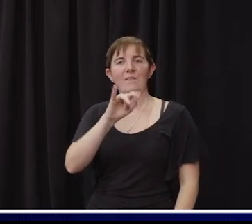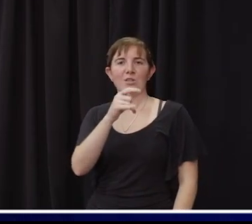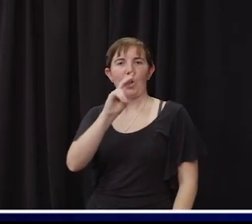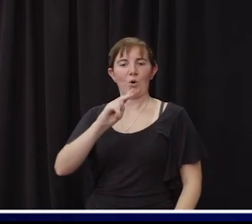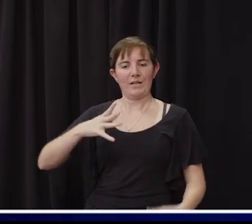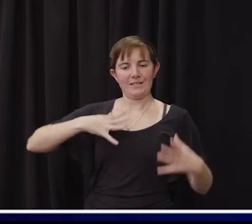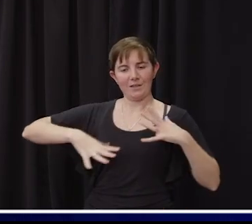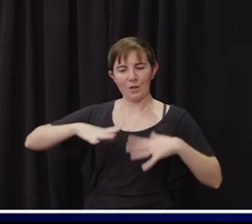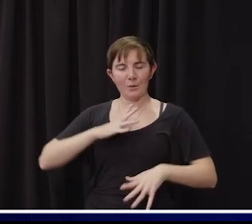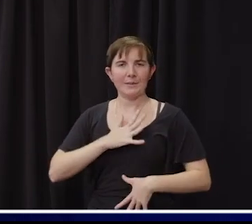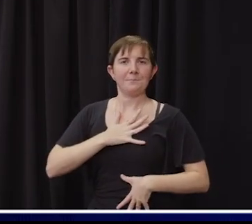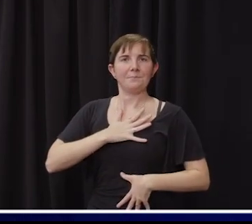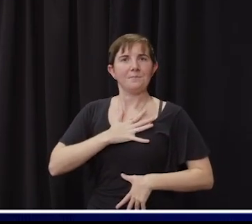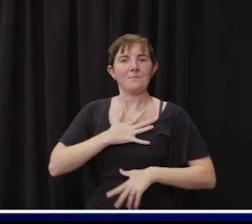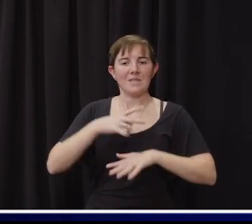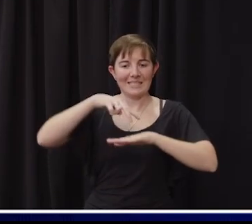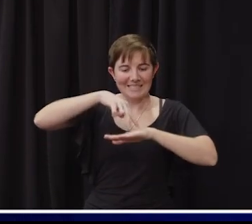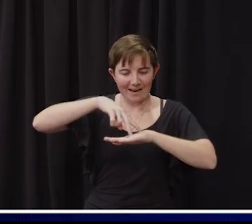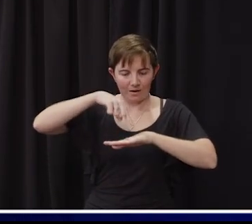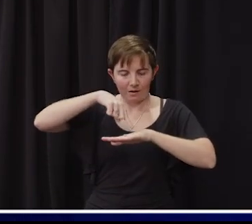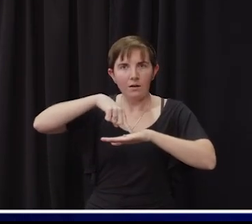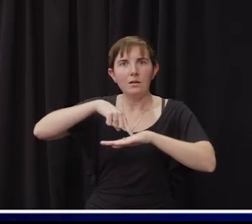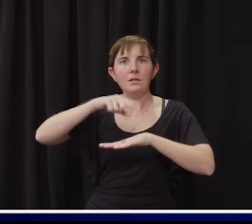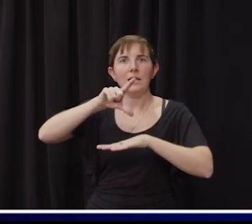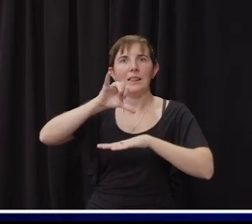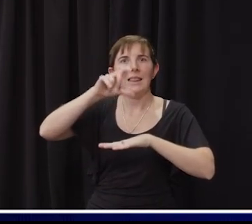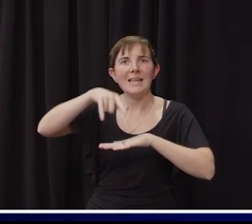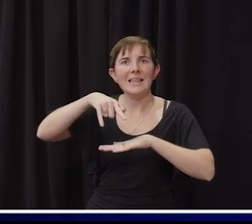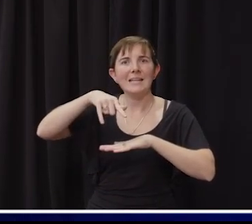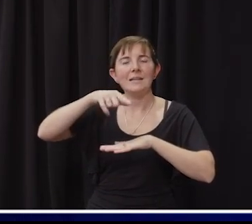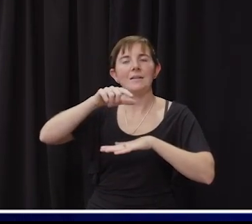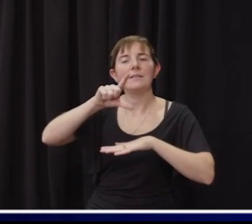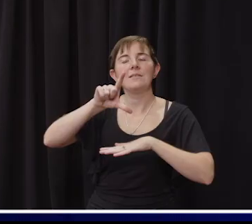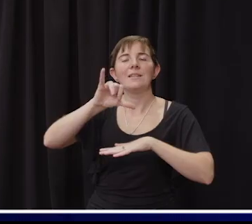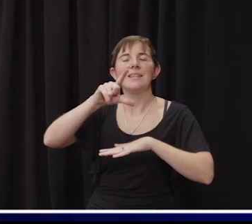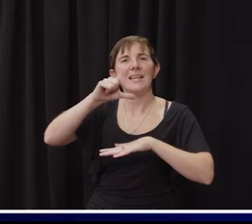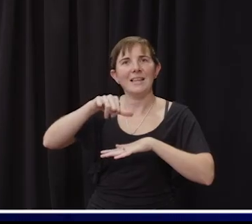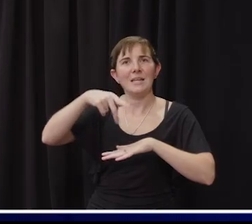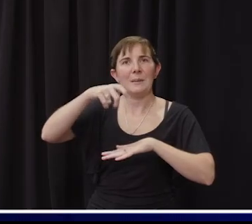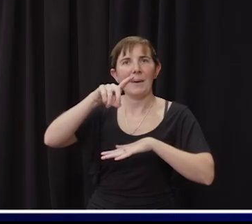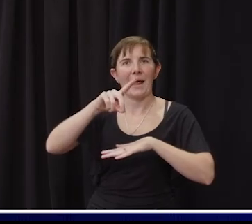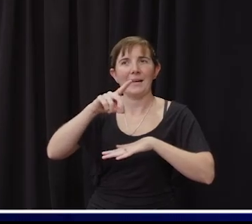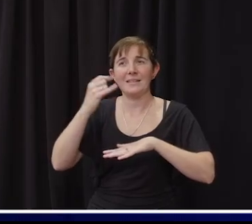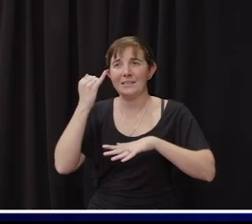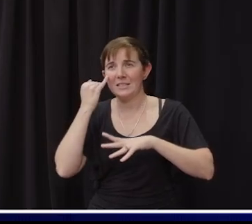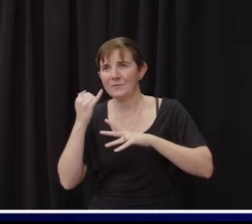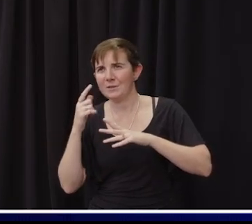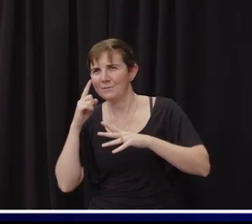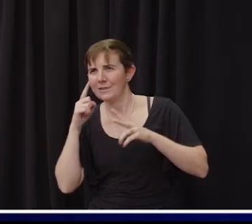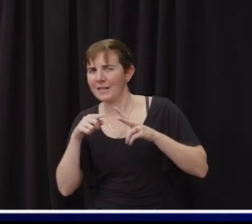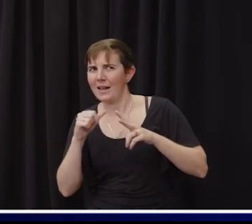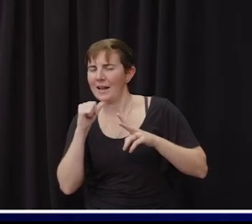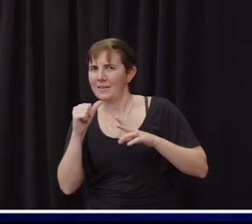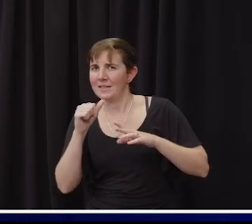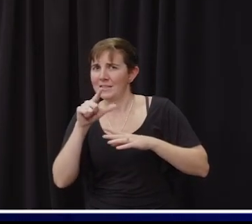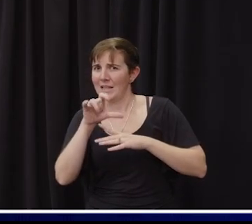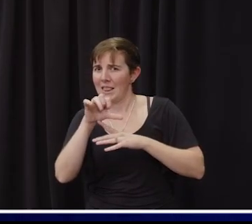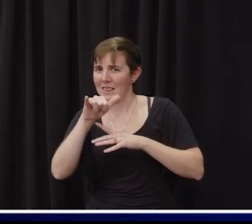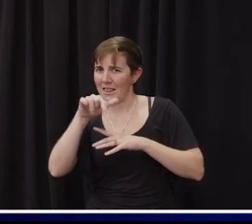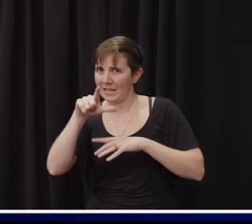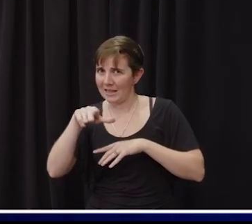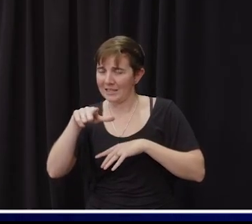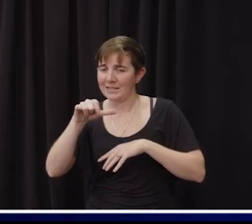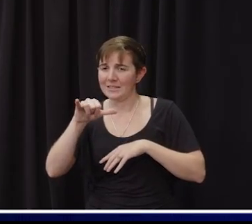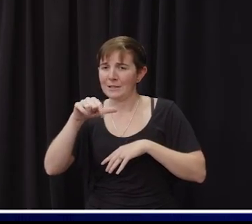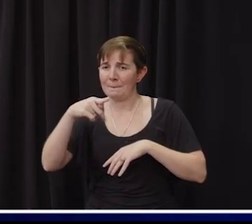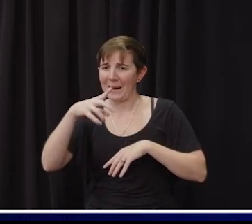clothing standing on lily pads. And I think if you look closely, there's probably some structural assistance. I don't think the lily pads are actually holding them